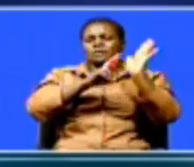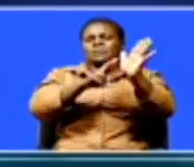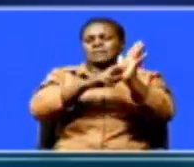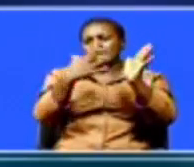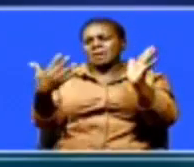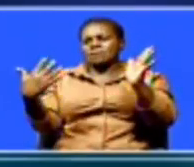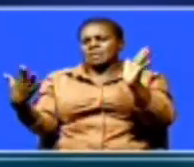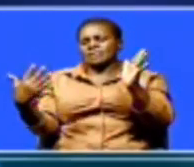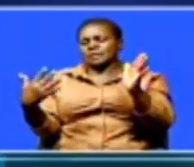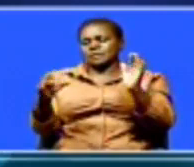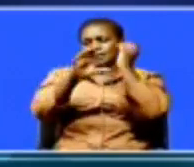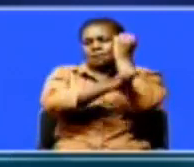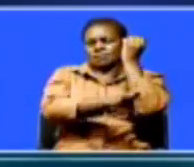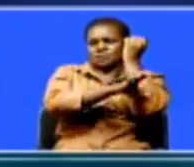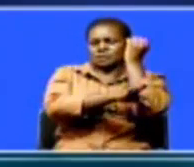things in this country.